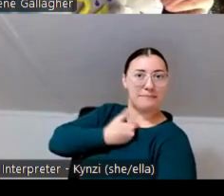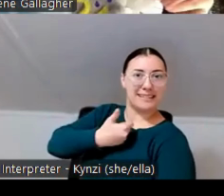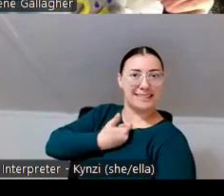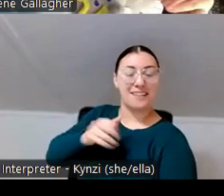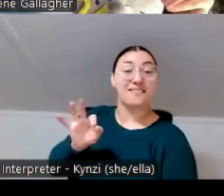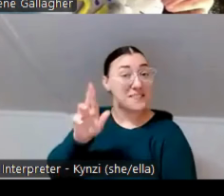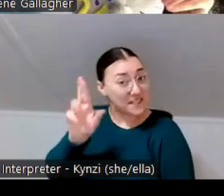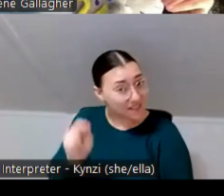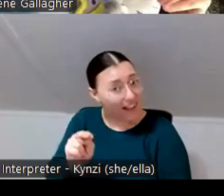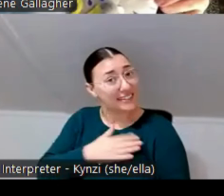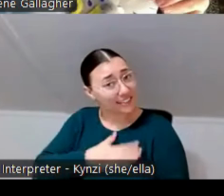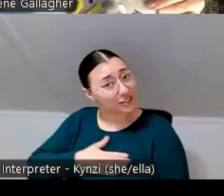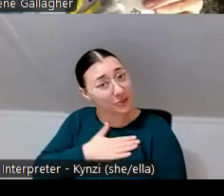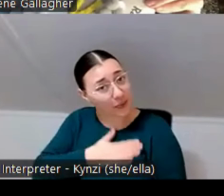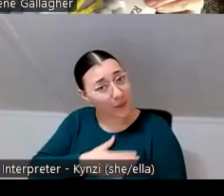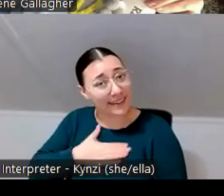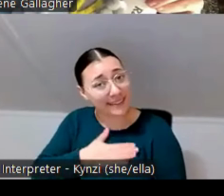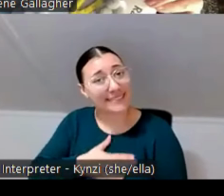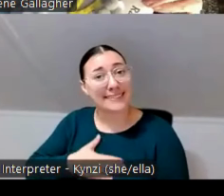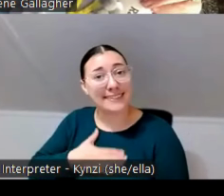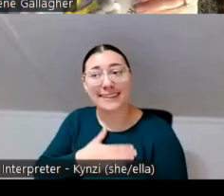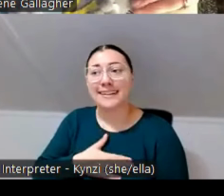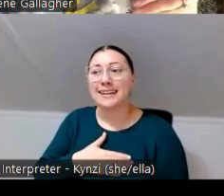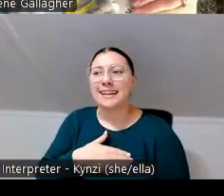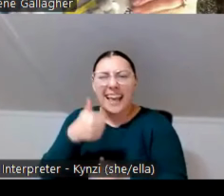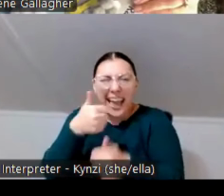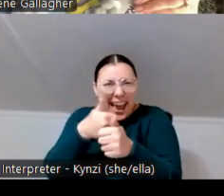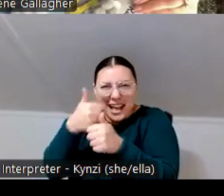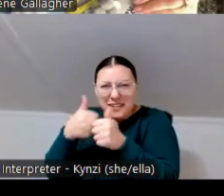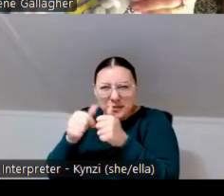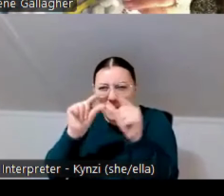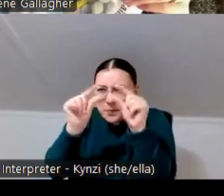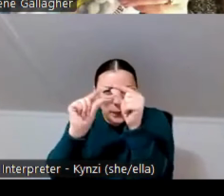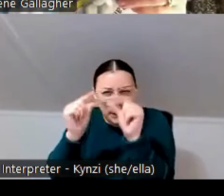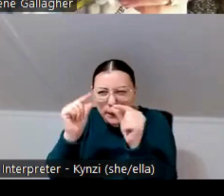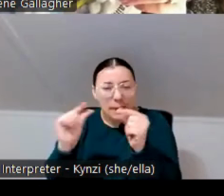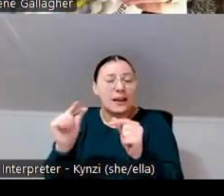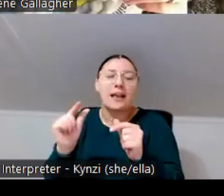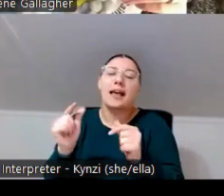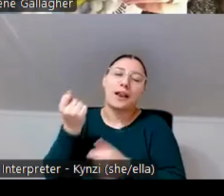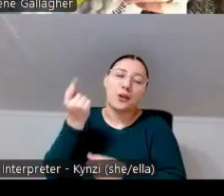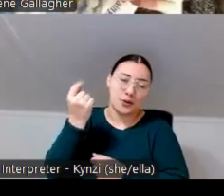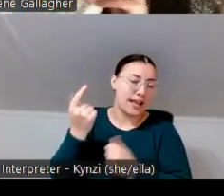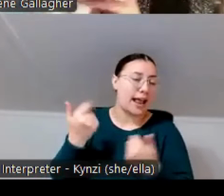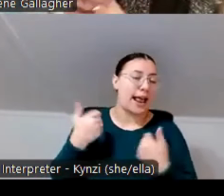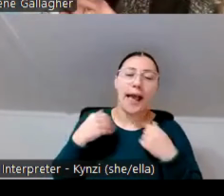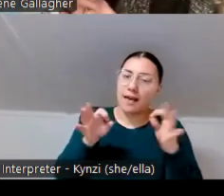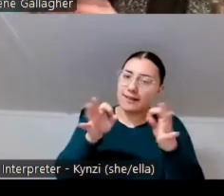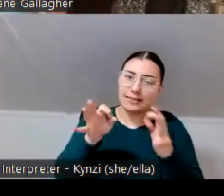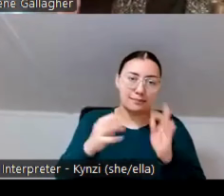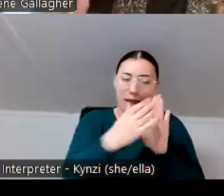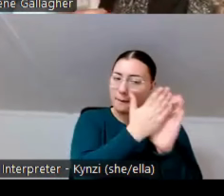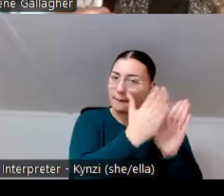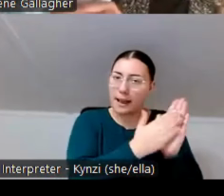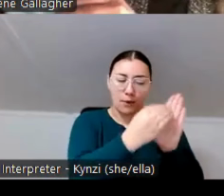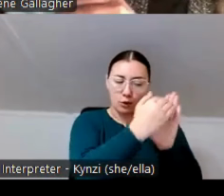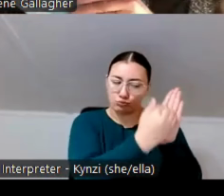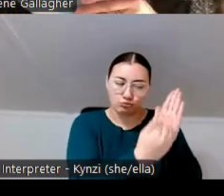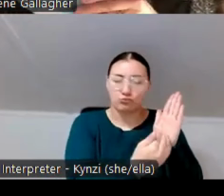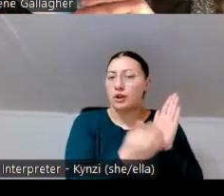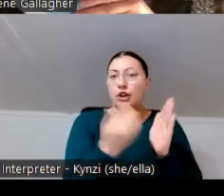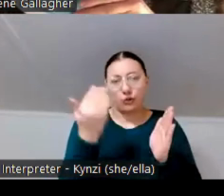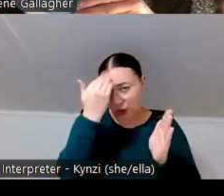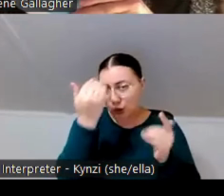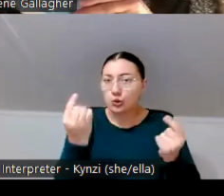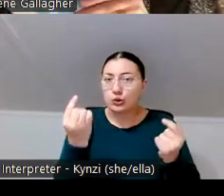fun. I took all the little parts. They give you the directions right in there. Took everything and